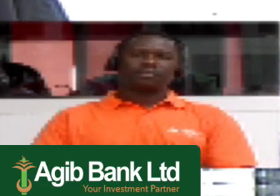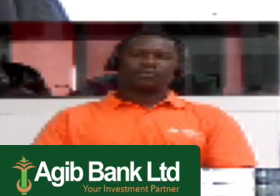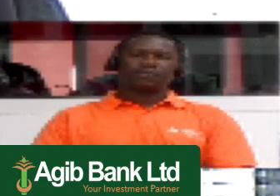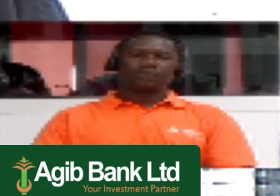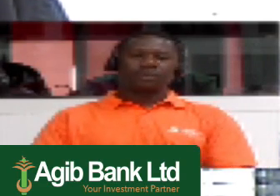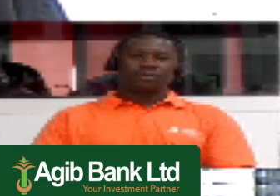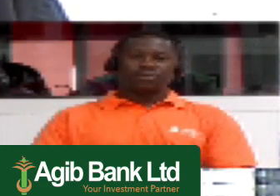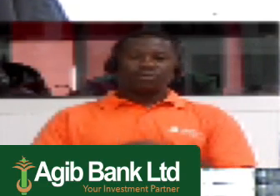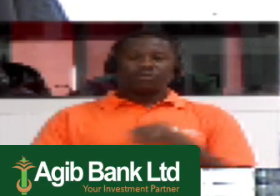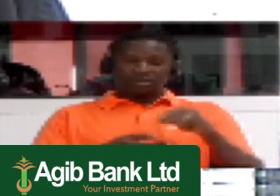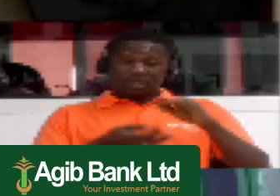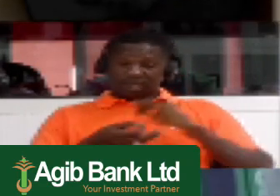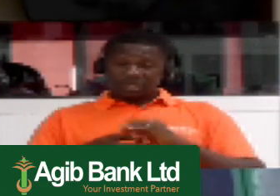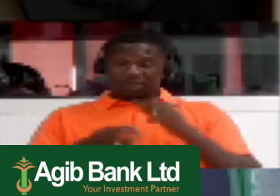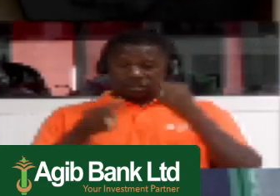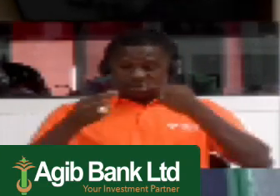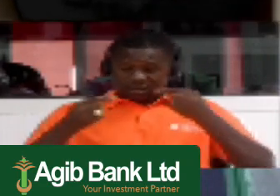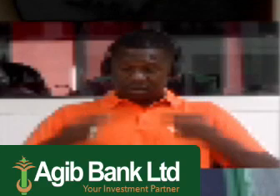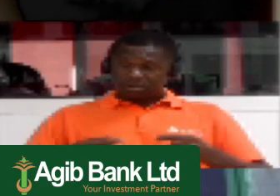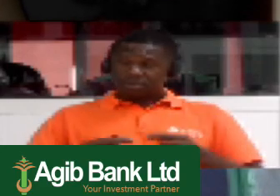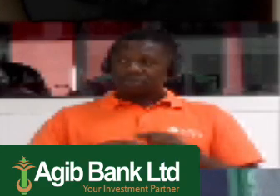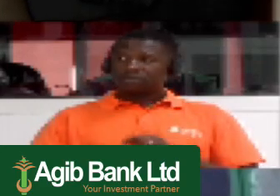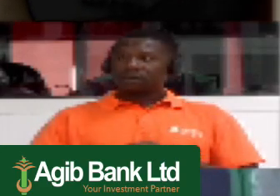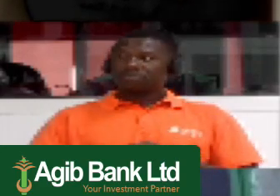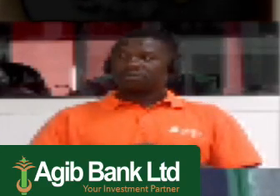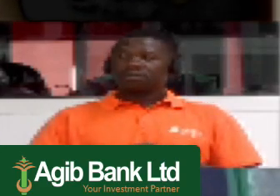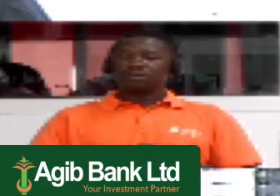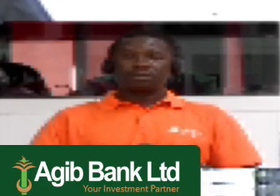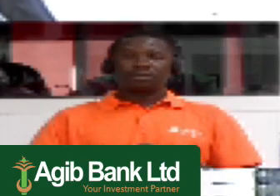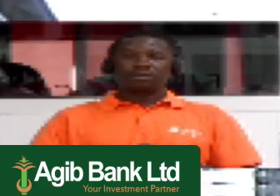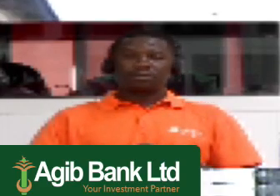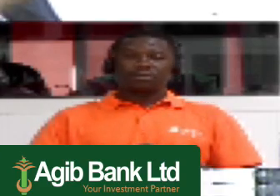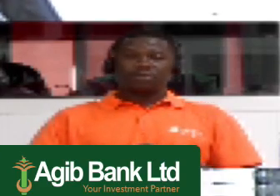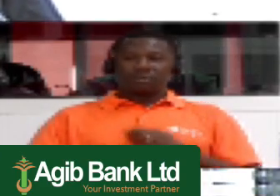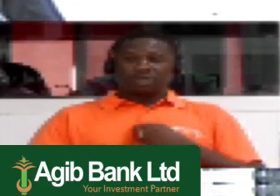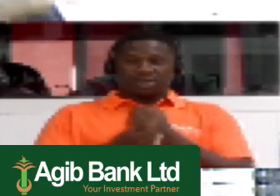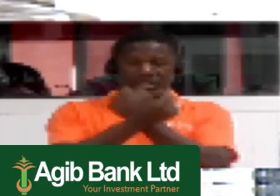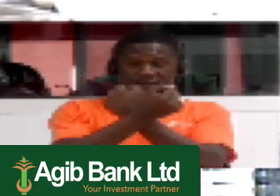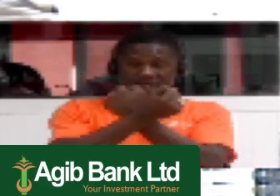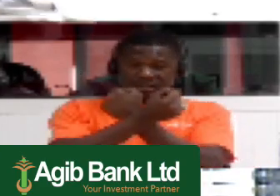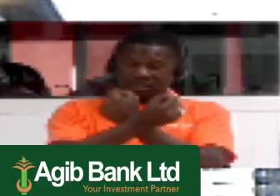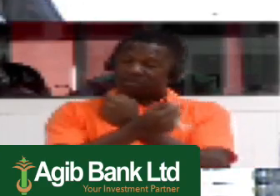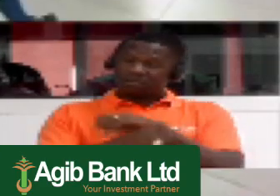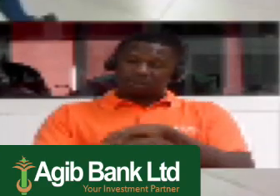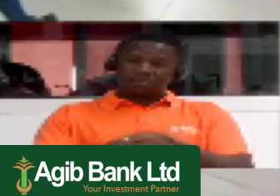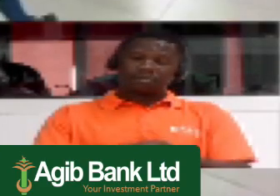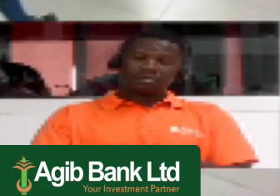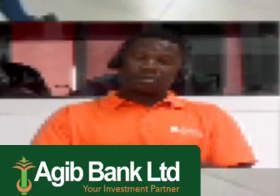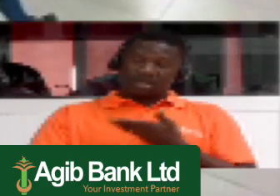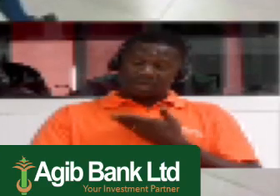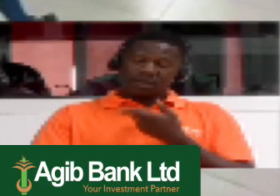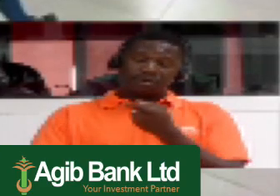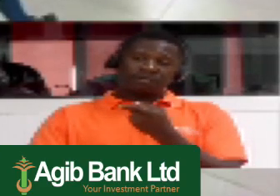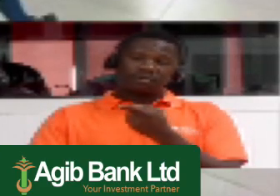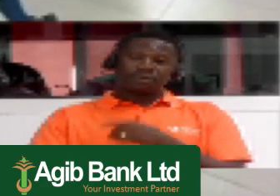Statementa. You take statements. Arresting. You effect arrest.